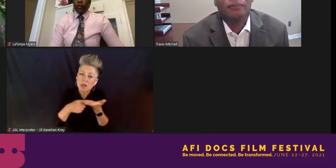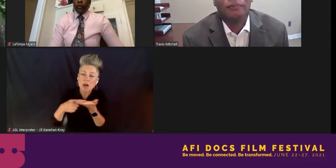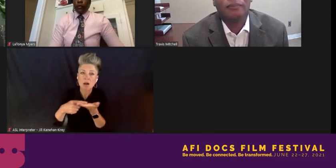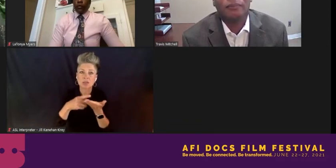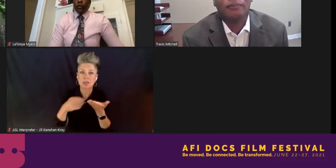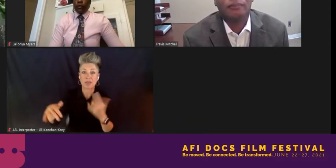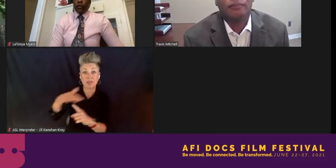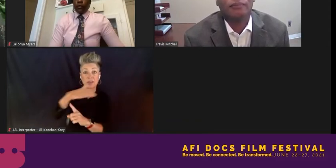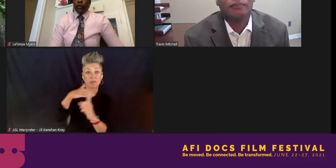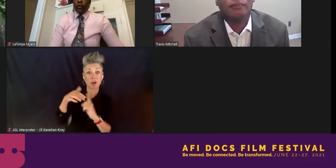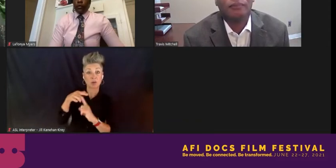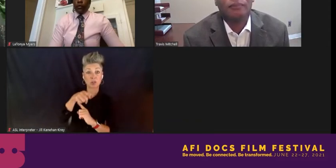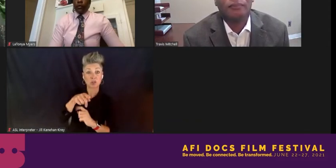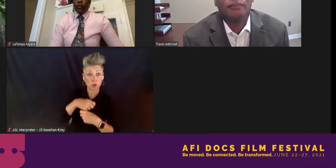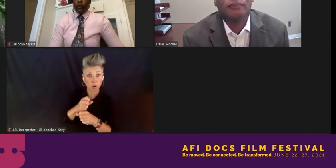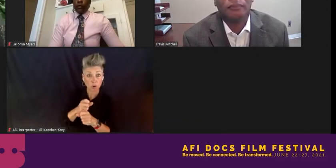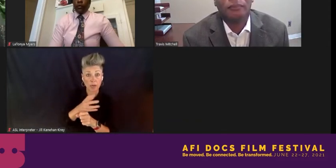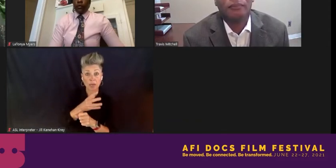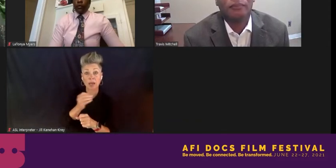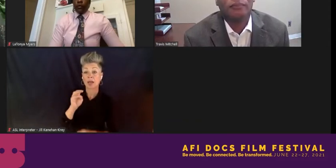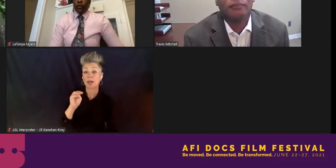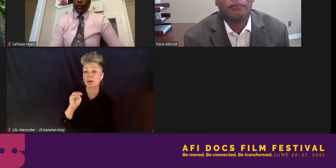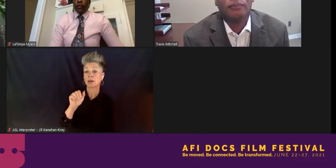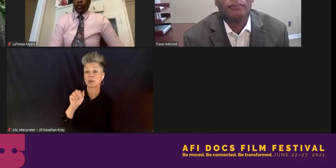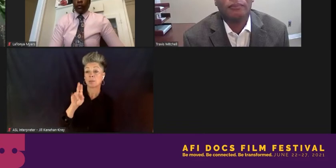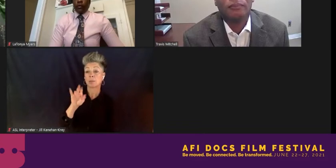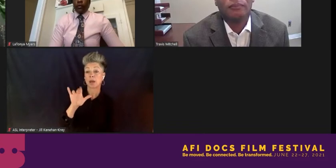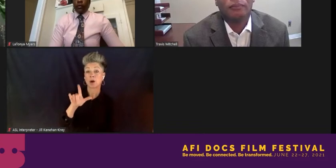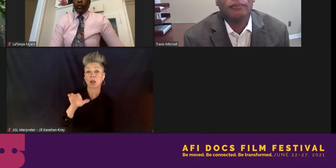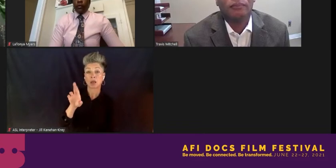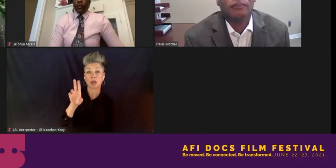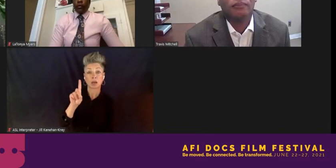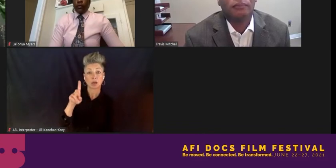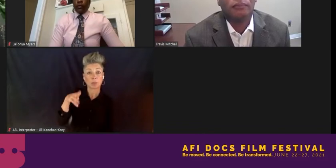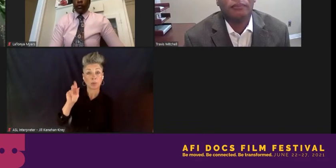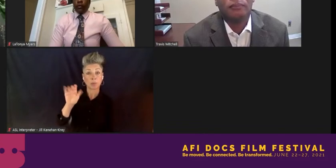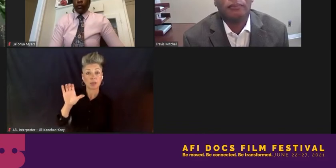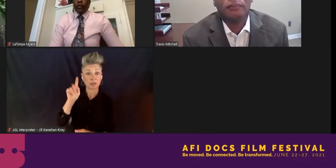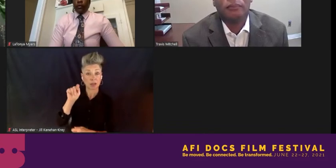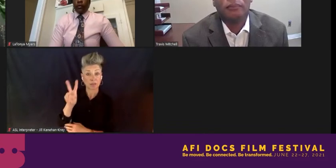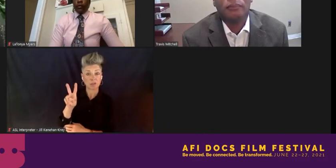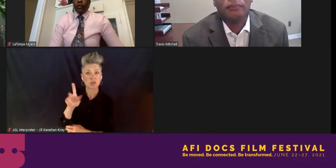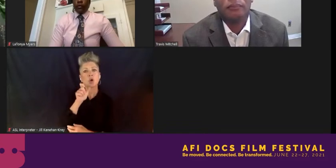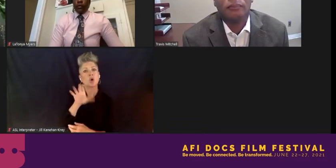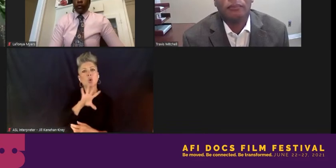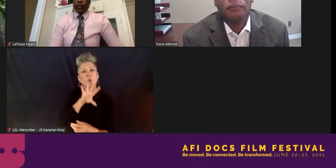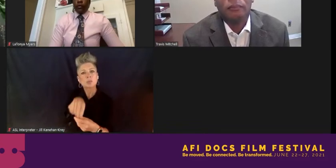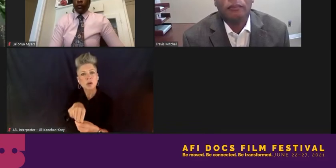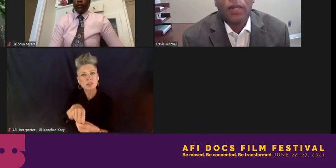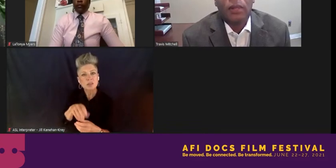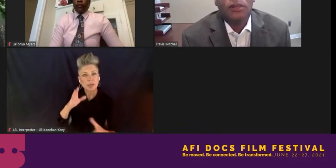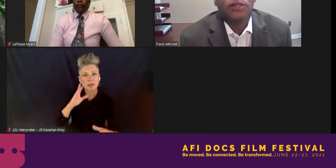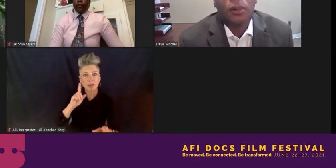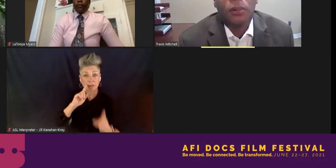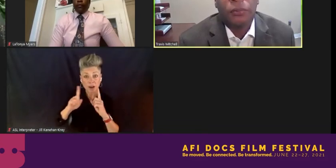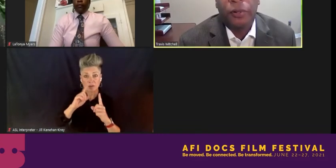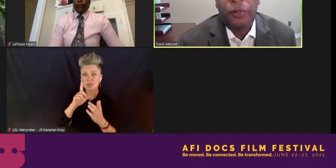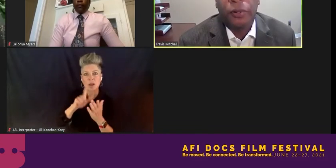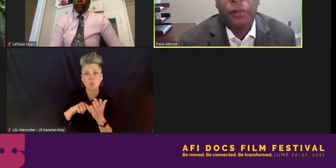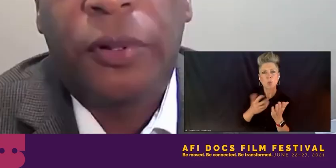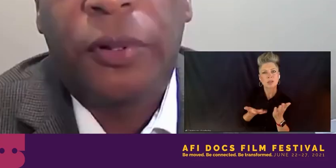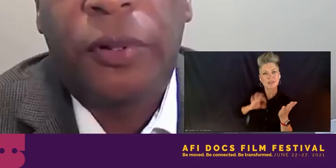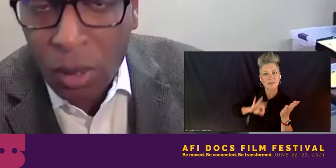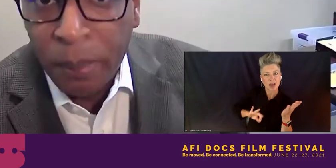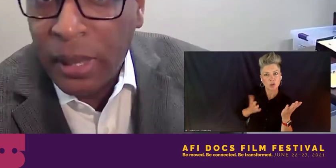you've been creating at Maryland public television, who's participating in these conversations and what's the value? So